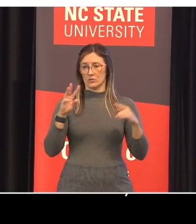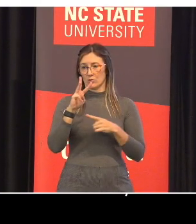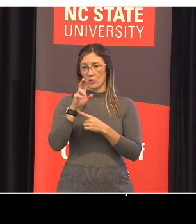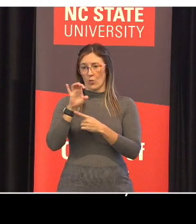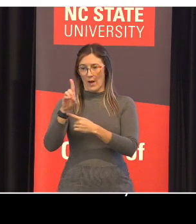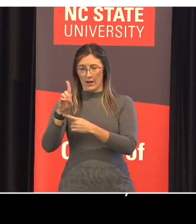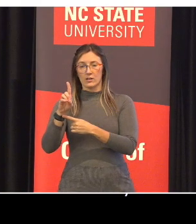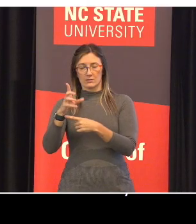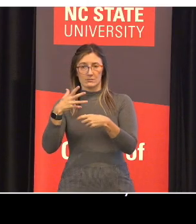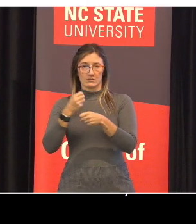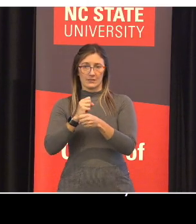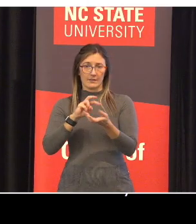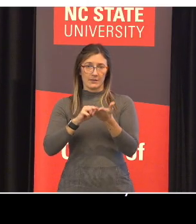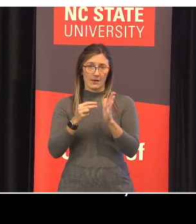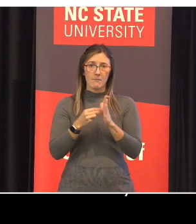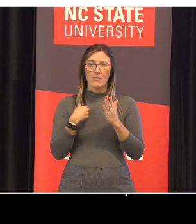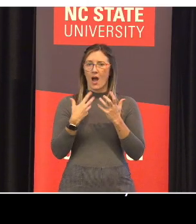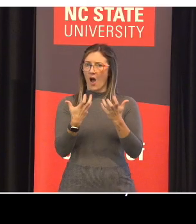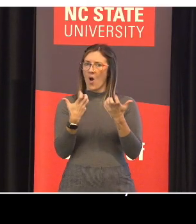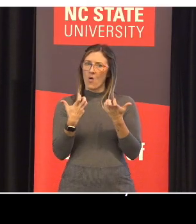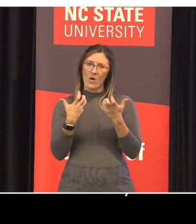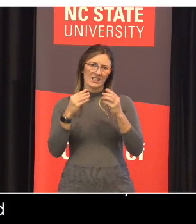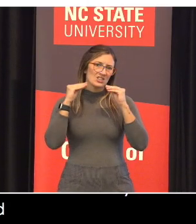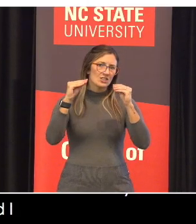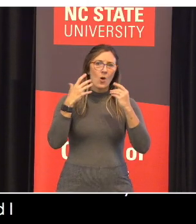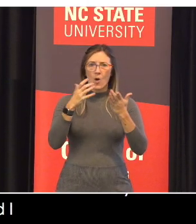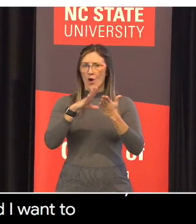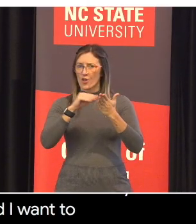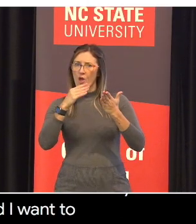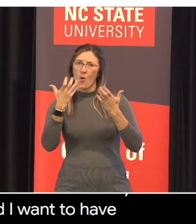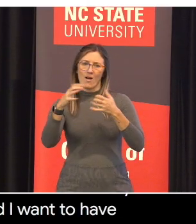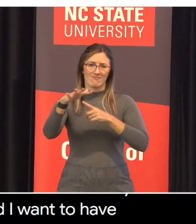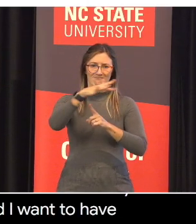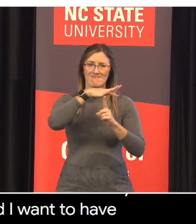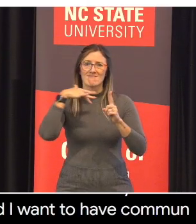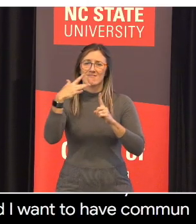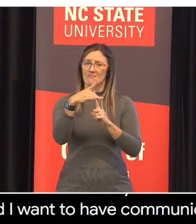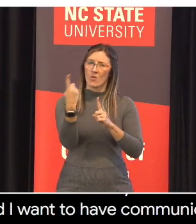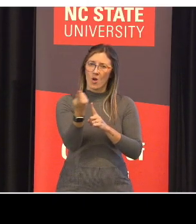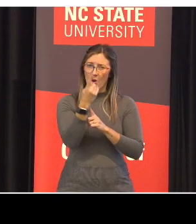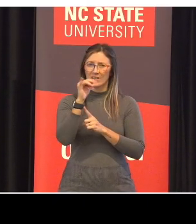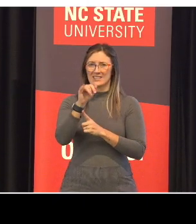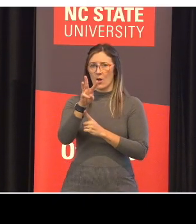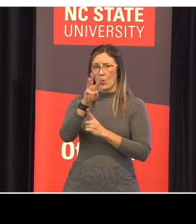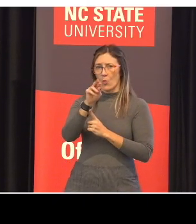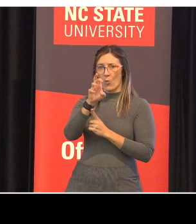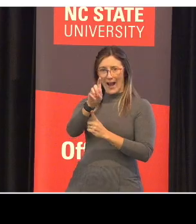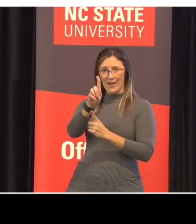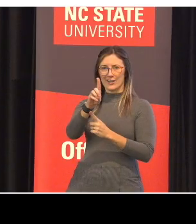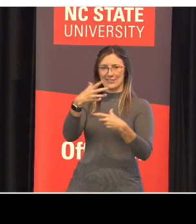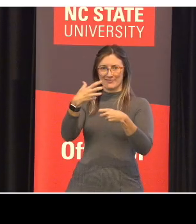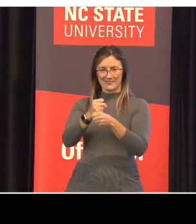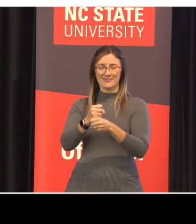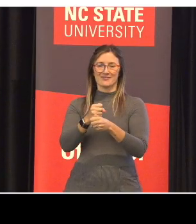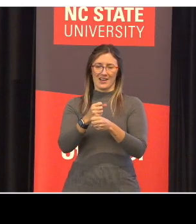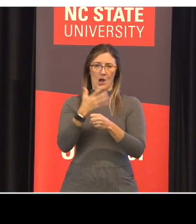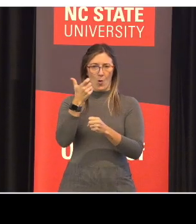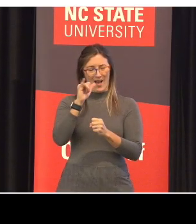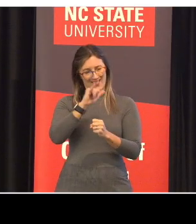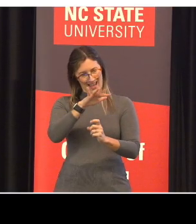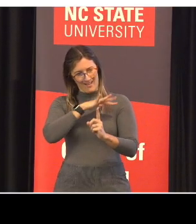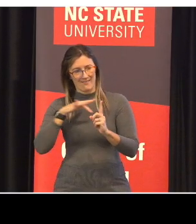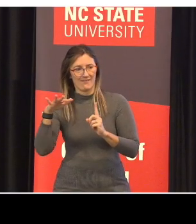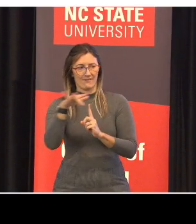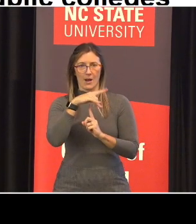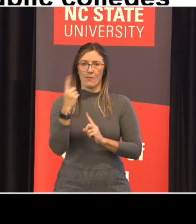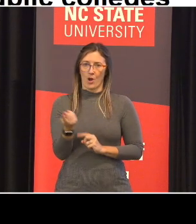in a wired environment. I want to learn in a wired environment. And I want to have communion with those that I know and I work with in an environment that